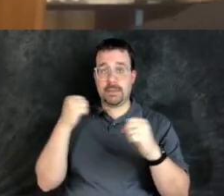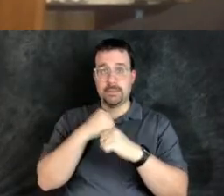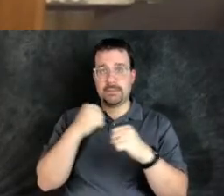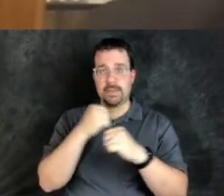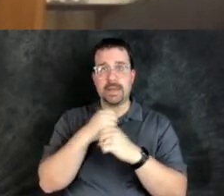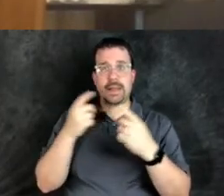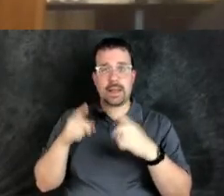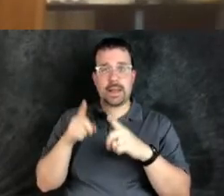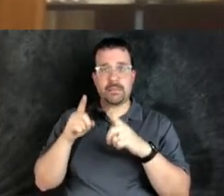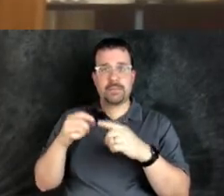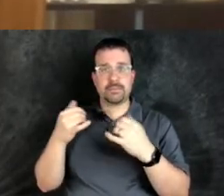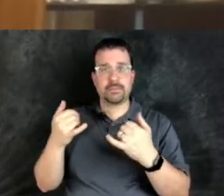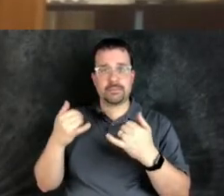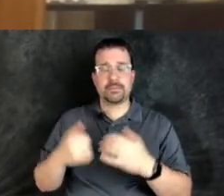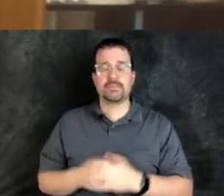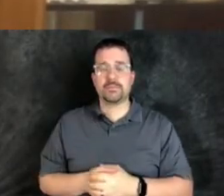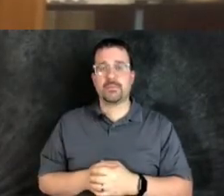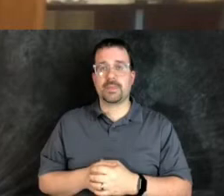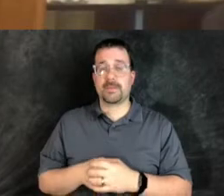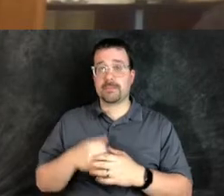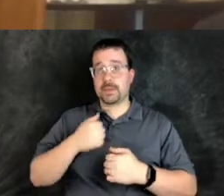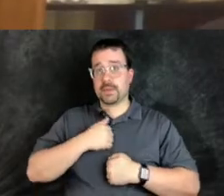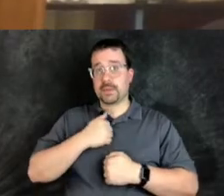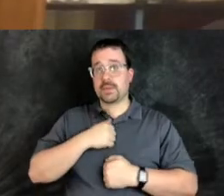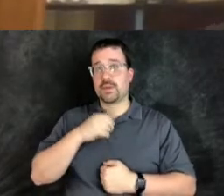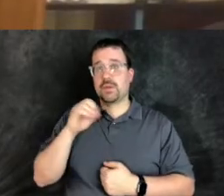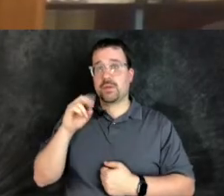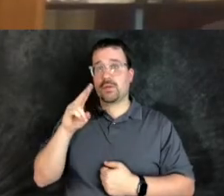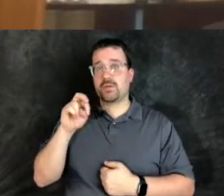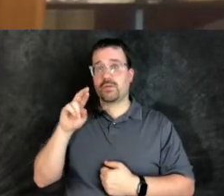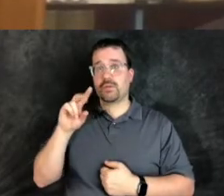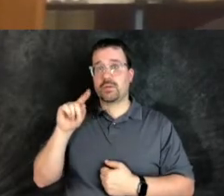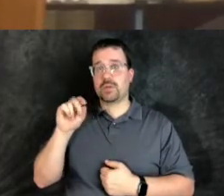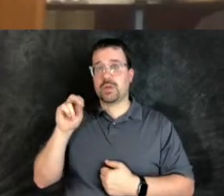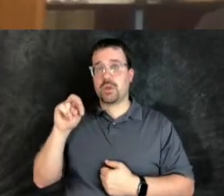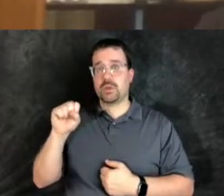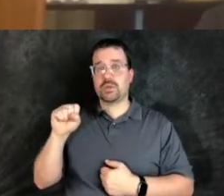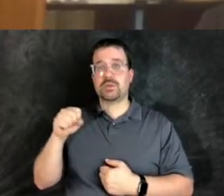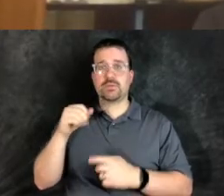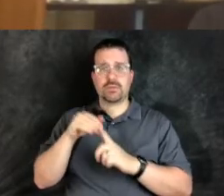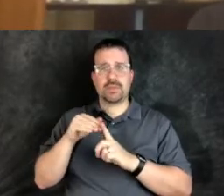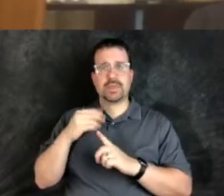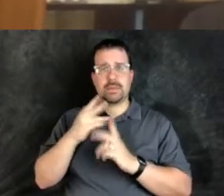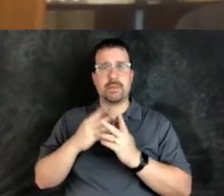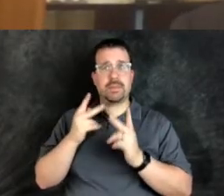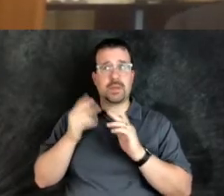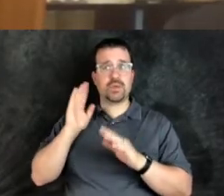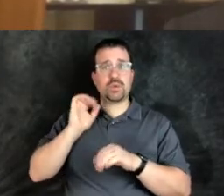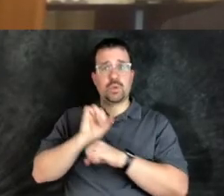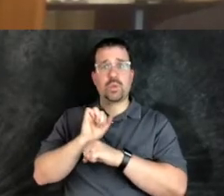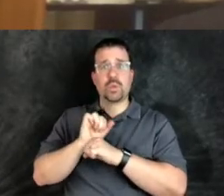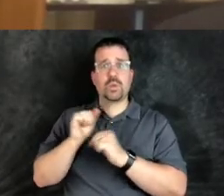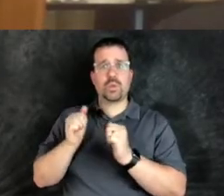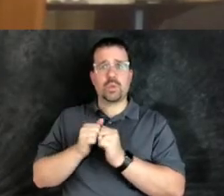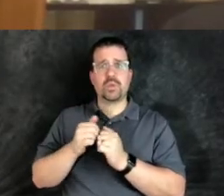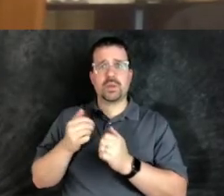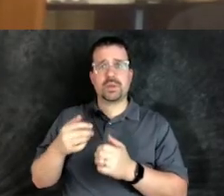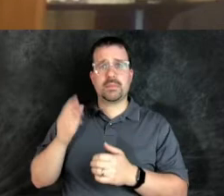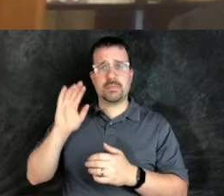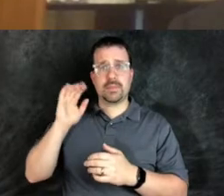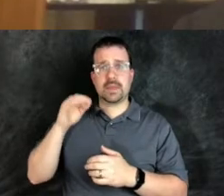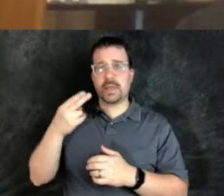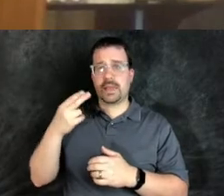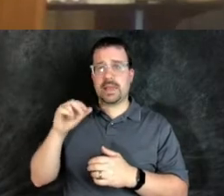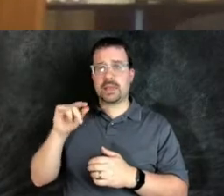ensuing. And the military overtones reminded me of some of the folks that I used to work with. Back at Hill's